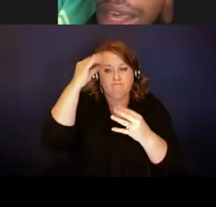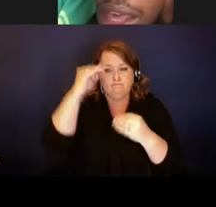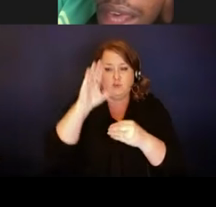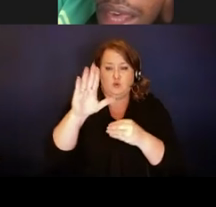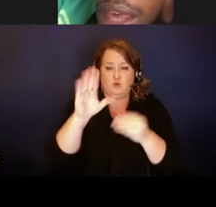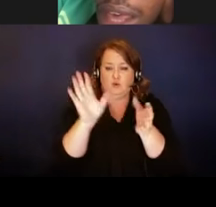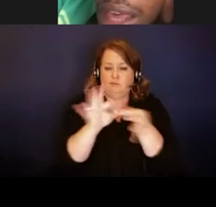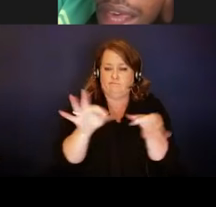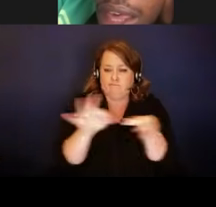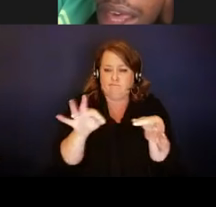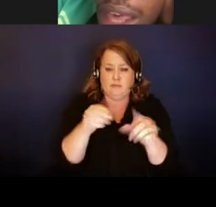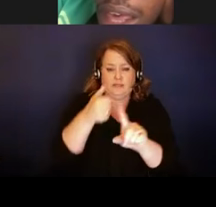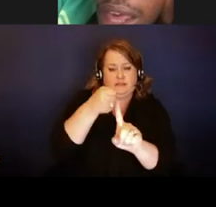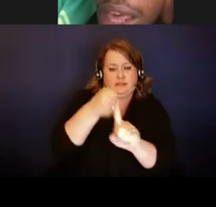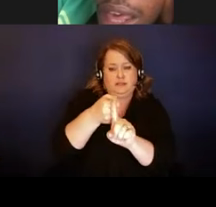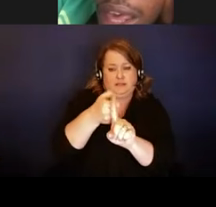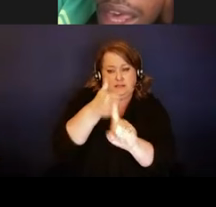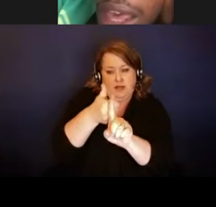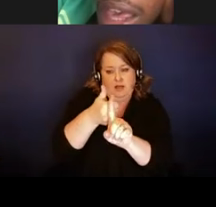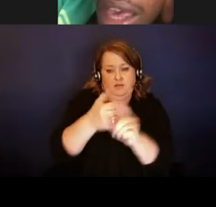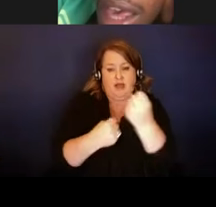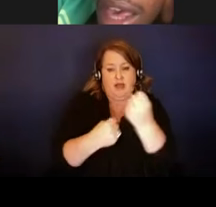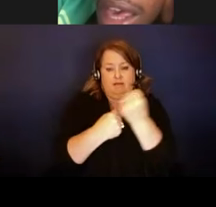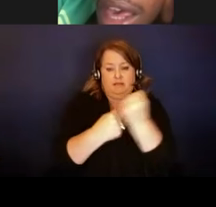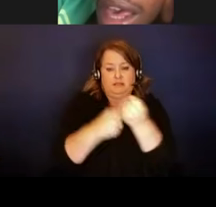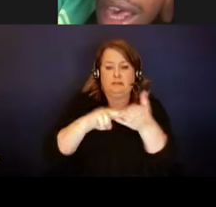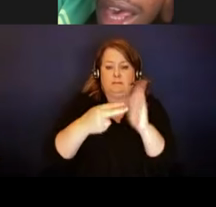think, what does self-advocacy mean to you?